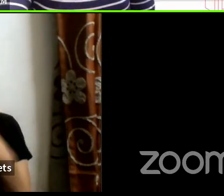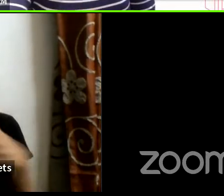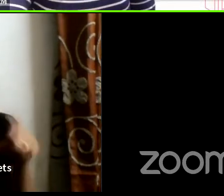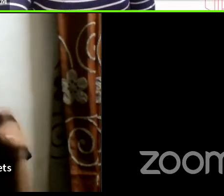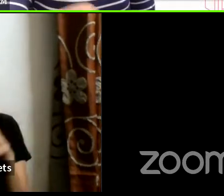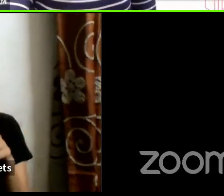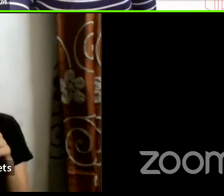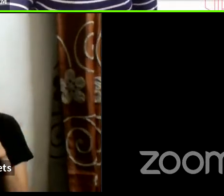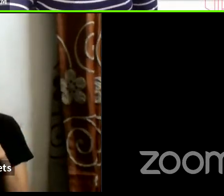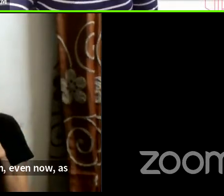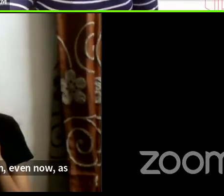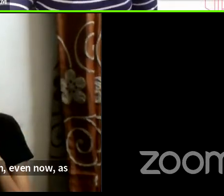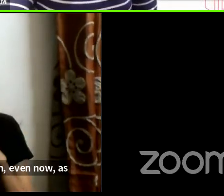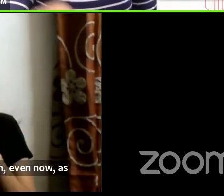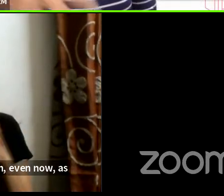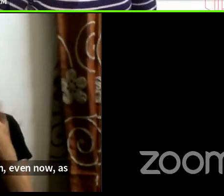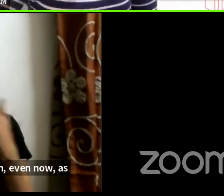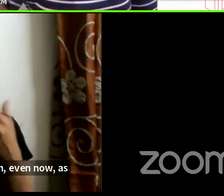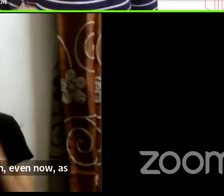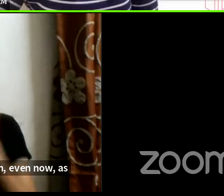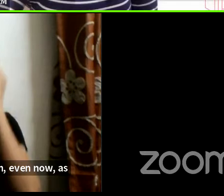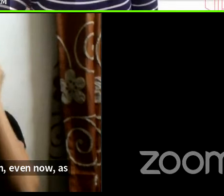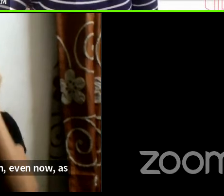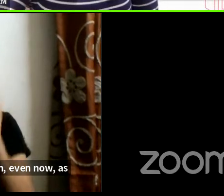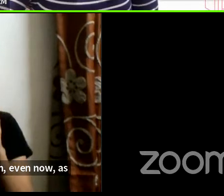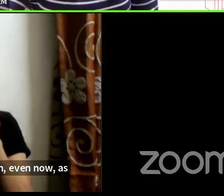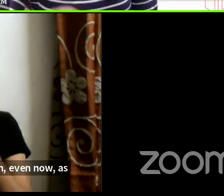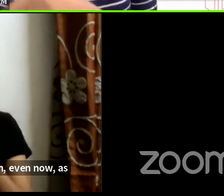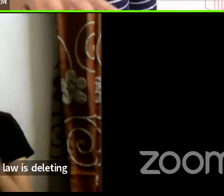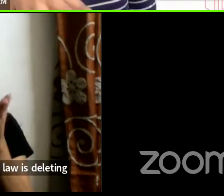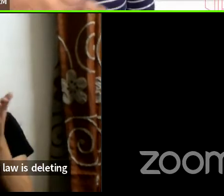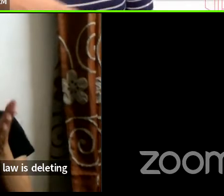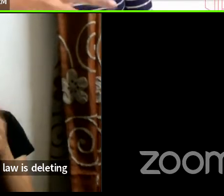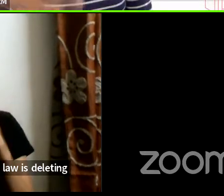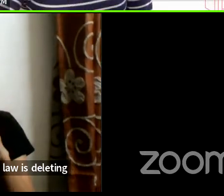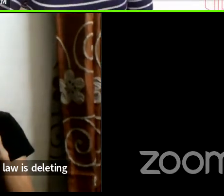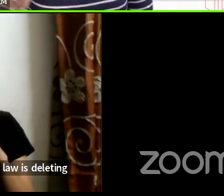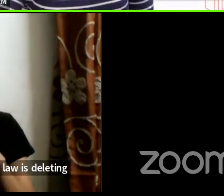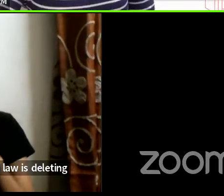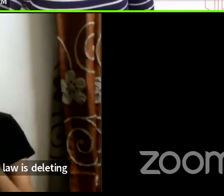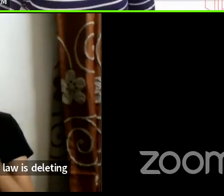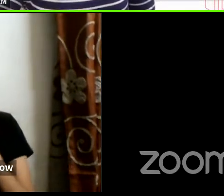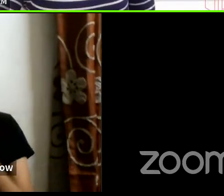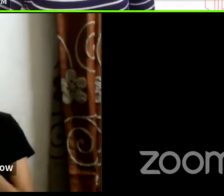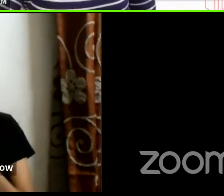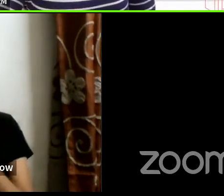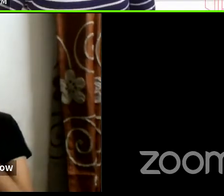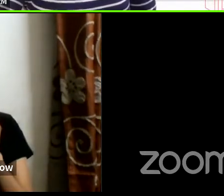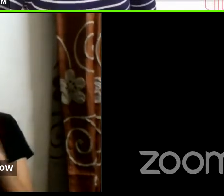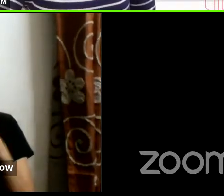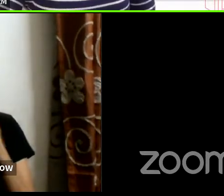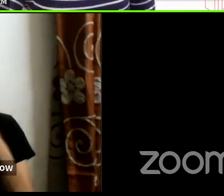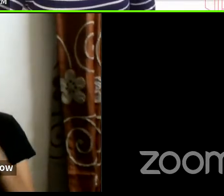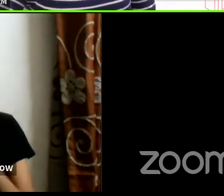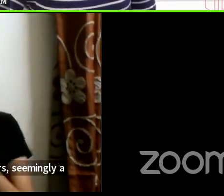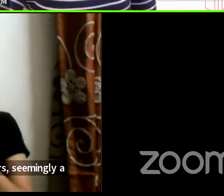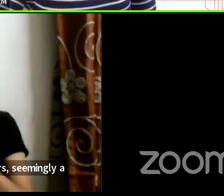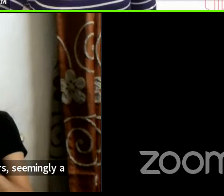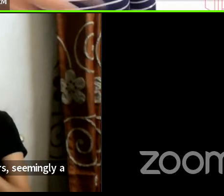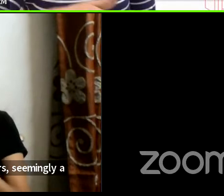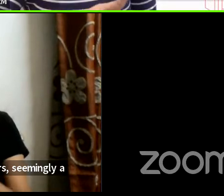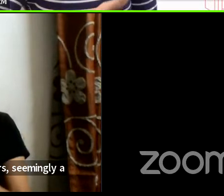Digital Competition Law is deliberating this at the with the Ministry of Corporate Affairs, seemingly a precedent that's always relied on